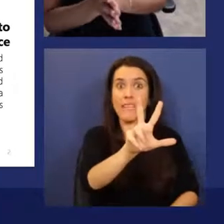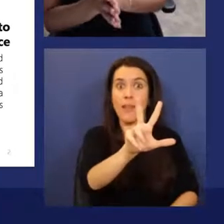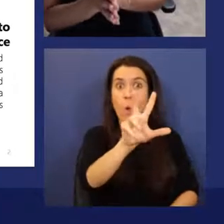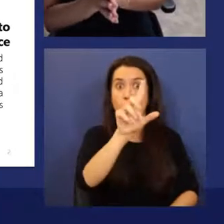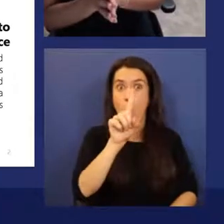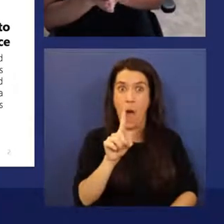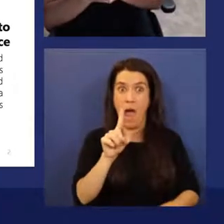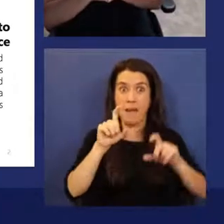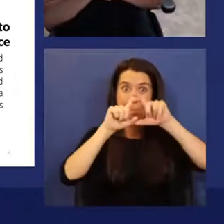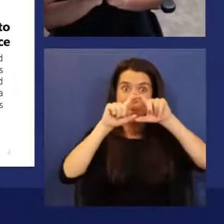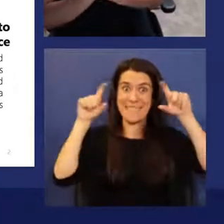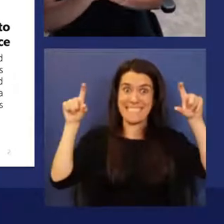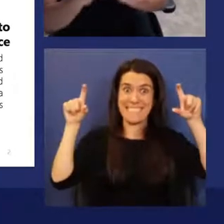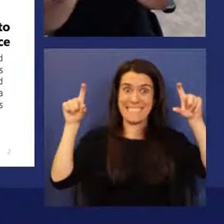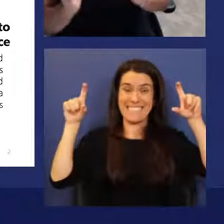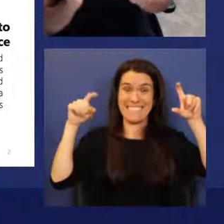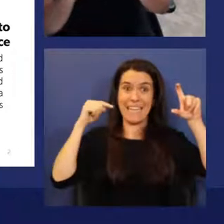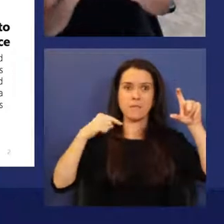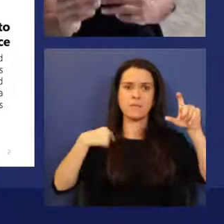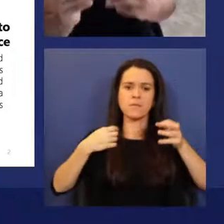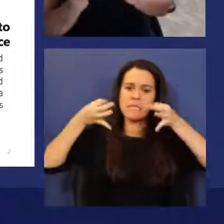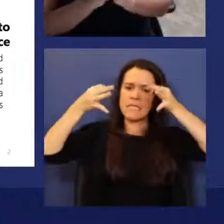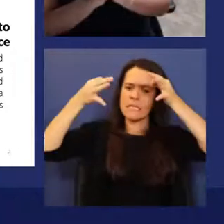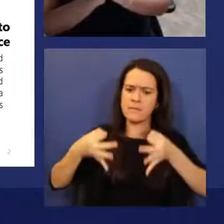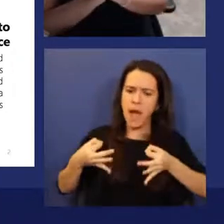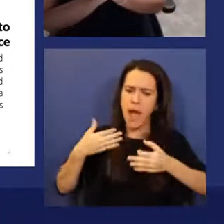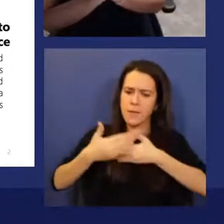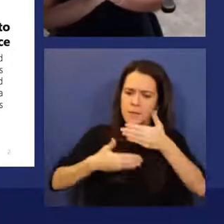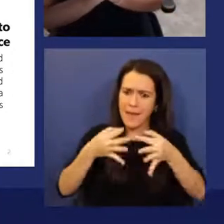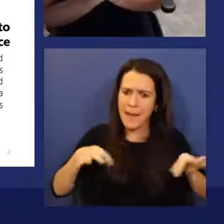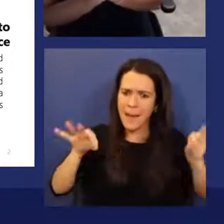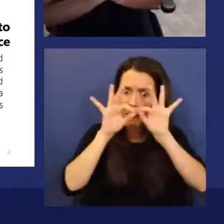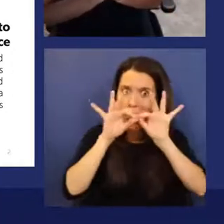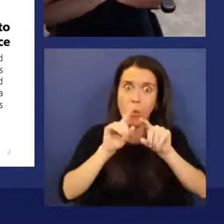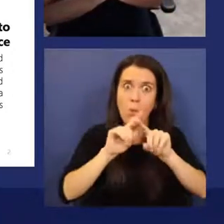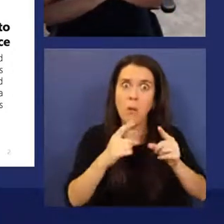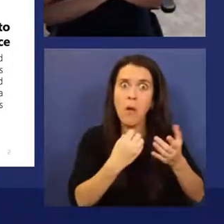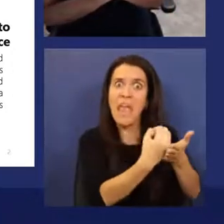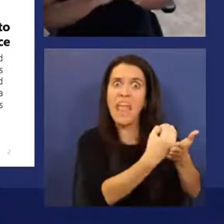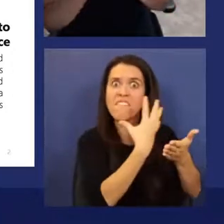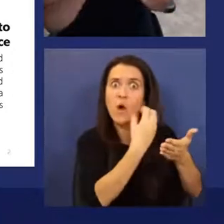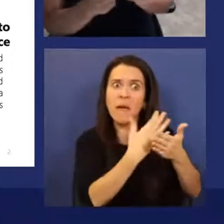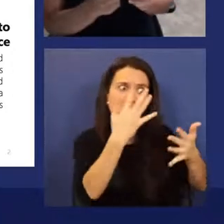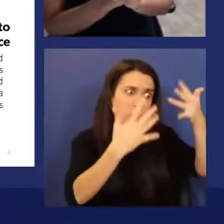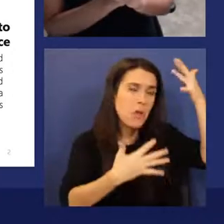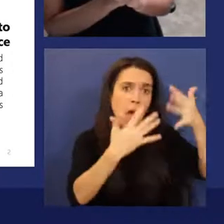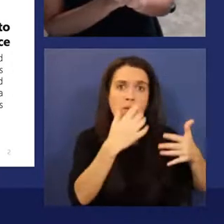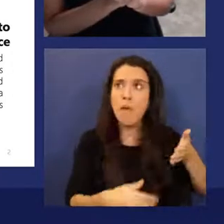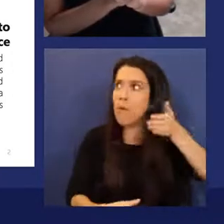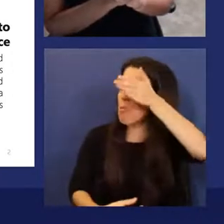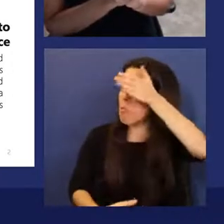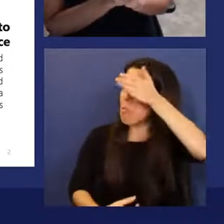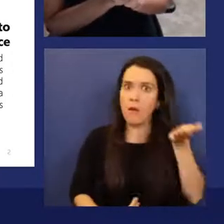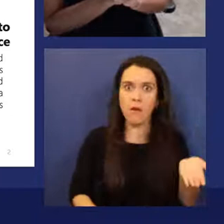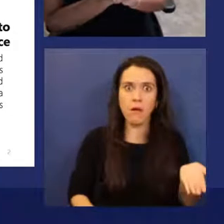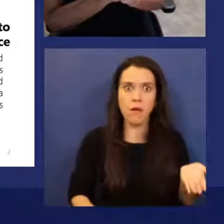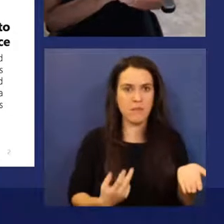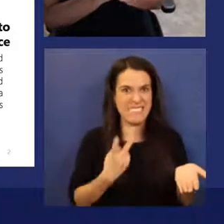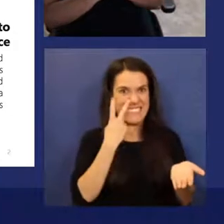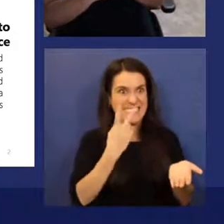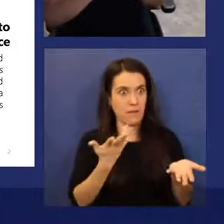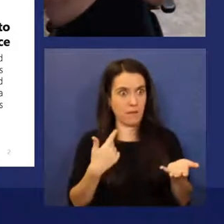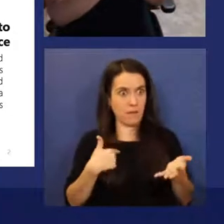critical decisions without the information they actually need. And even when the decision makers are